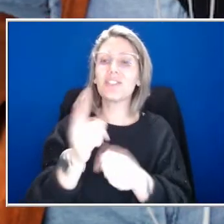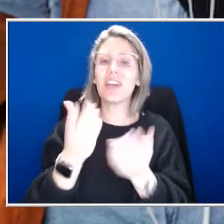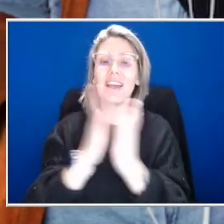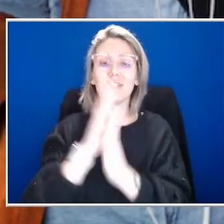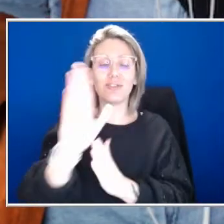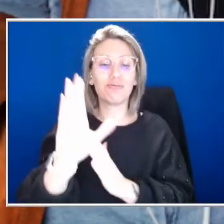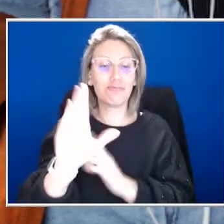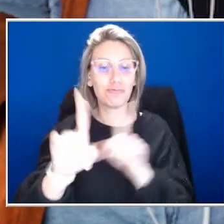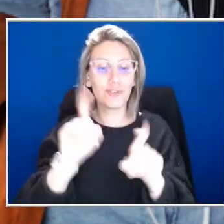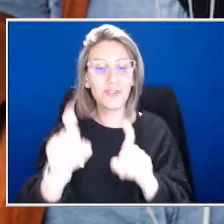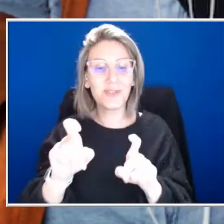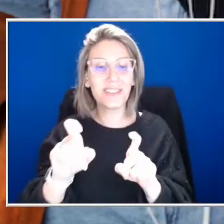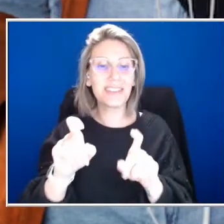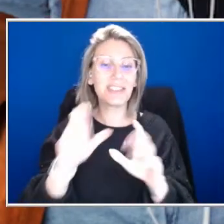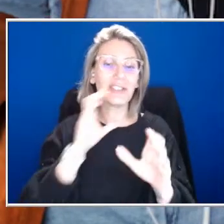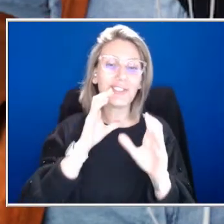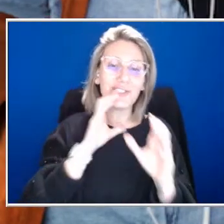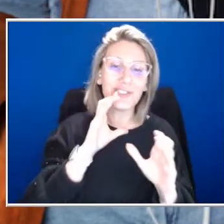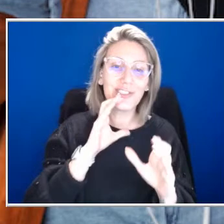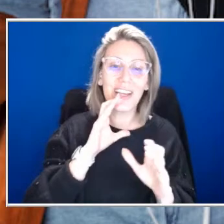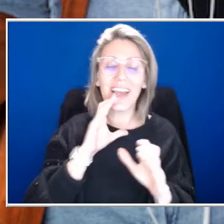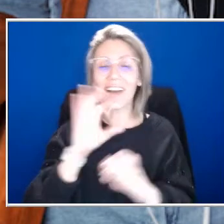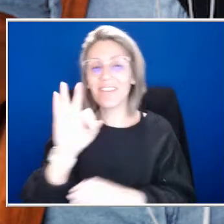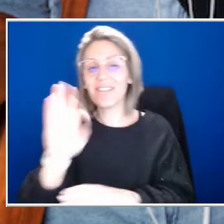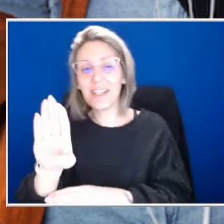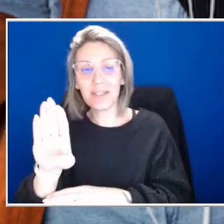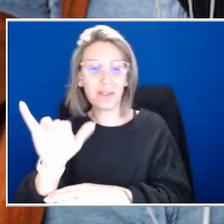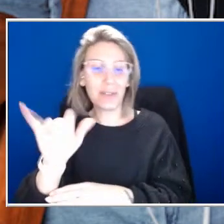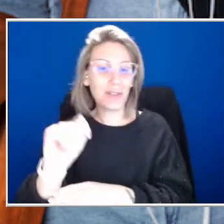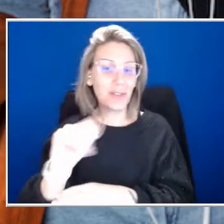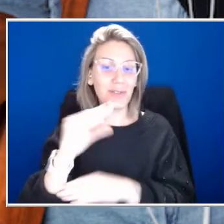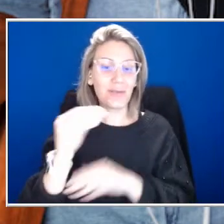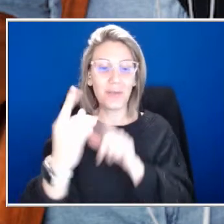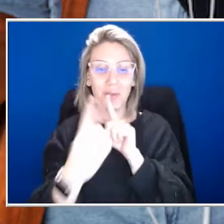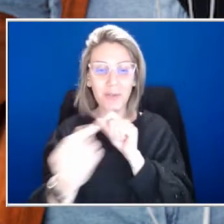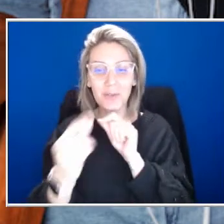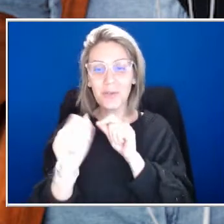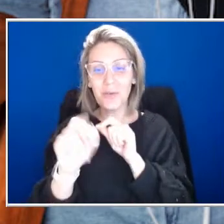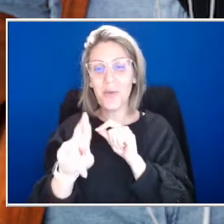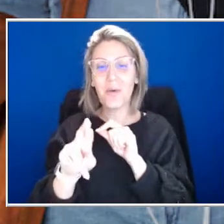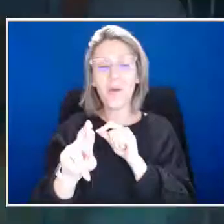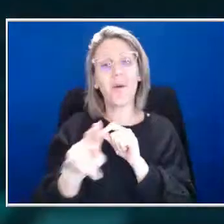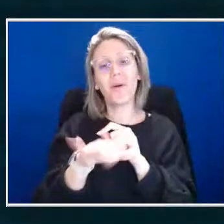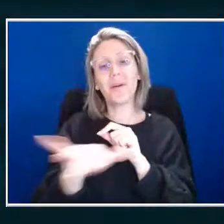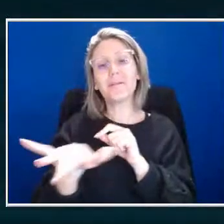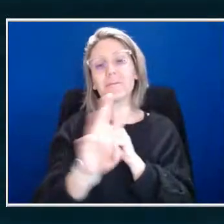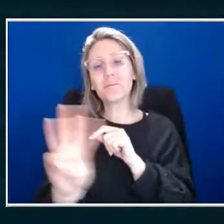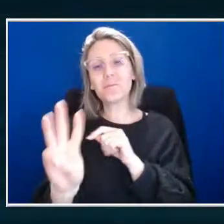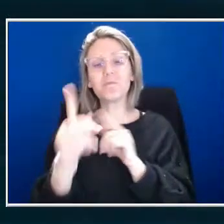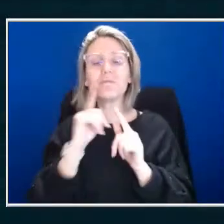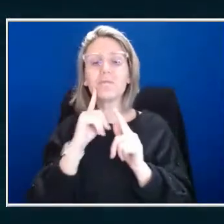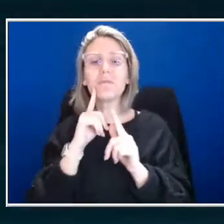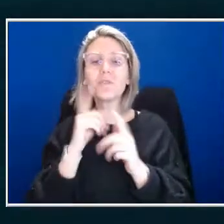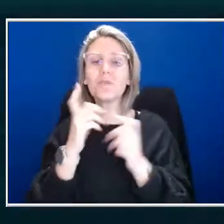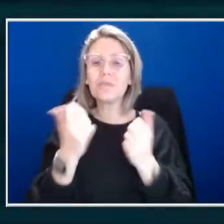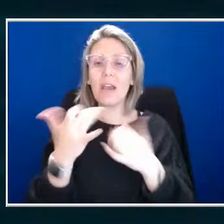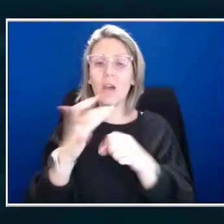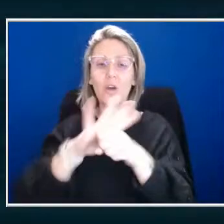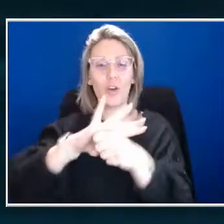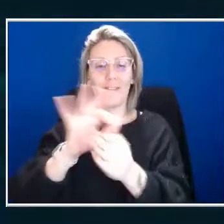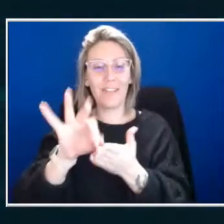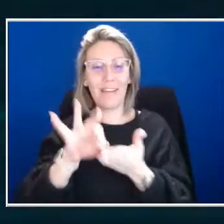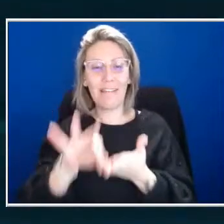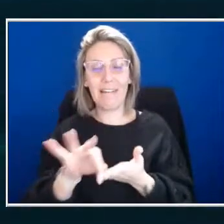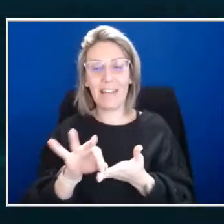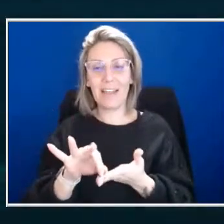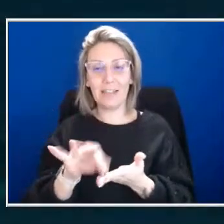Facebook. You can tweet us or email us at the Medical News Network. That info is there on your screen. Let's get to our COVID count. Dr. Dana Hawkinson is out today, so we are